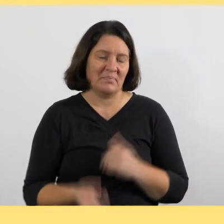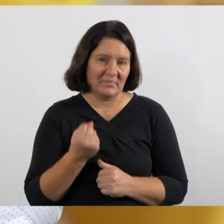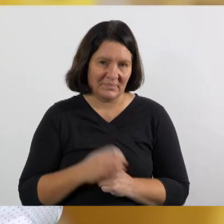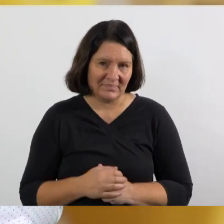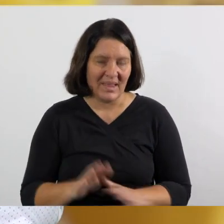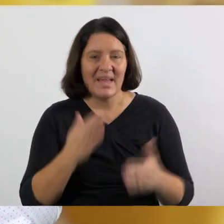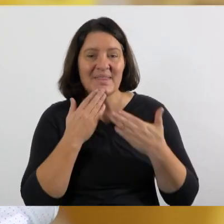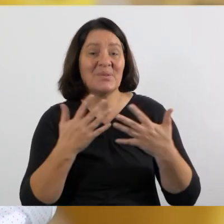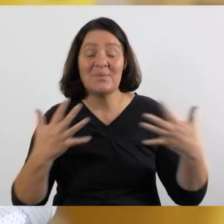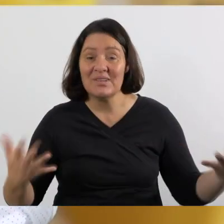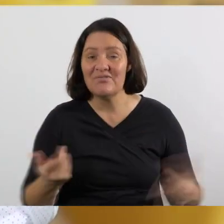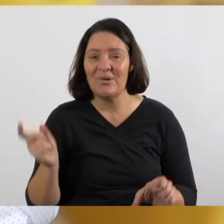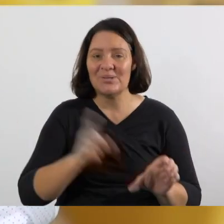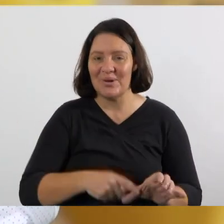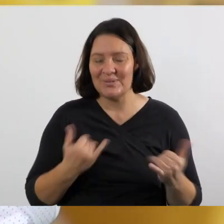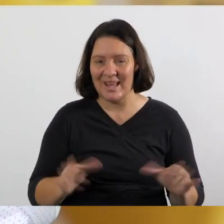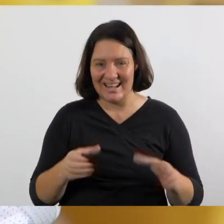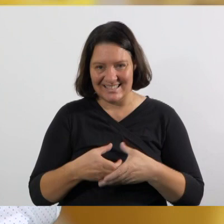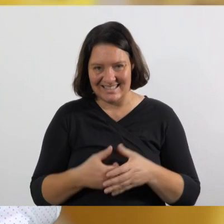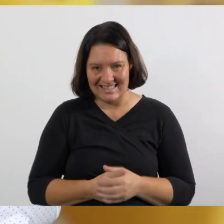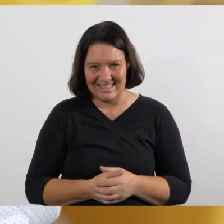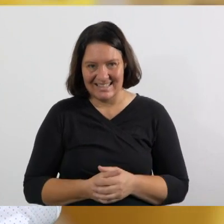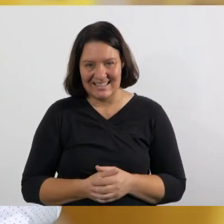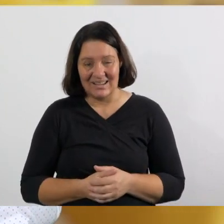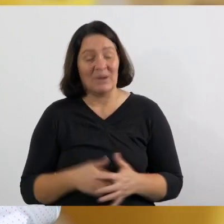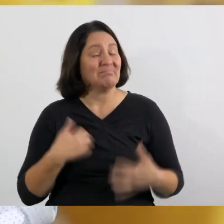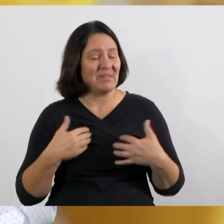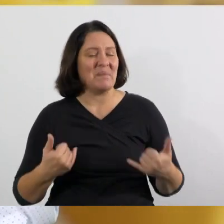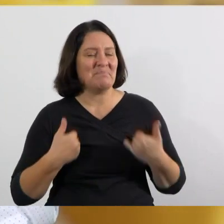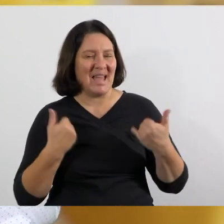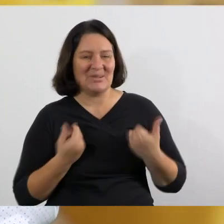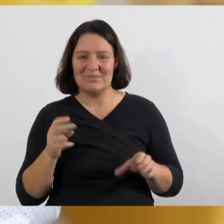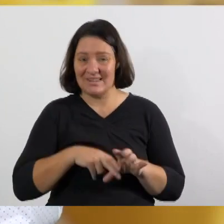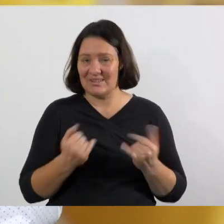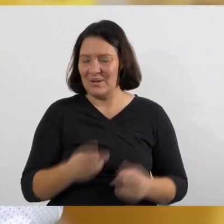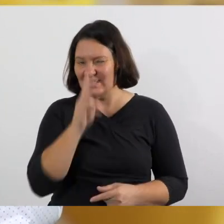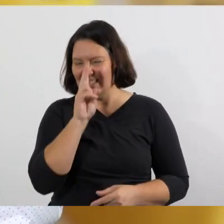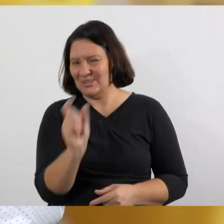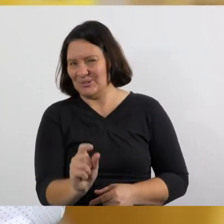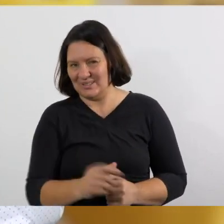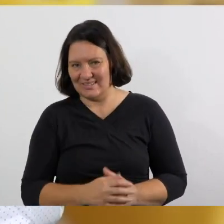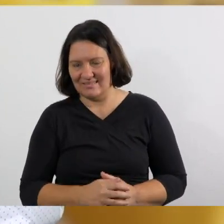discount. Thank you so much, dear learners, for joining me in today's class. It's been a great pleasure having you in my class, and